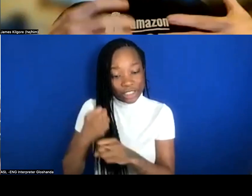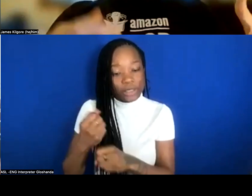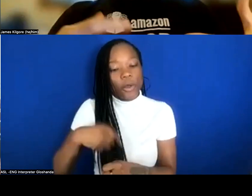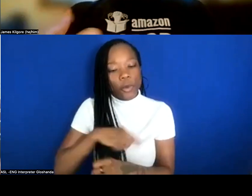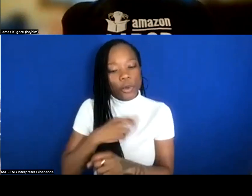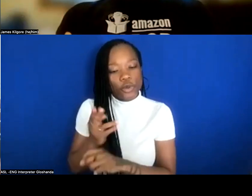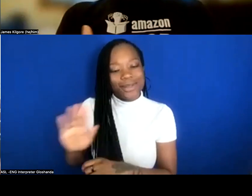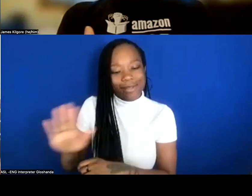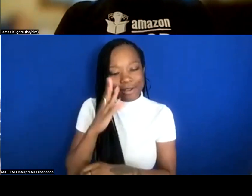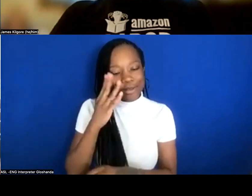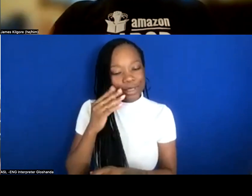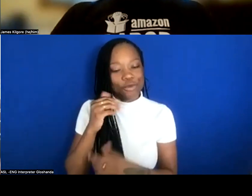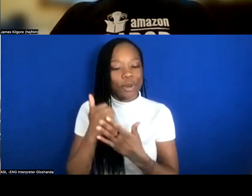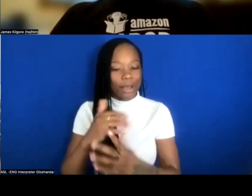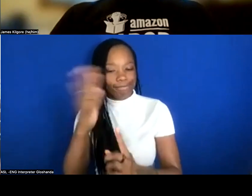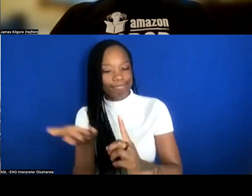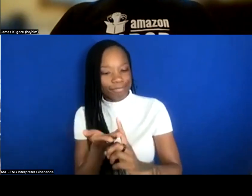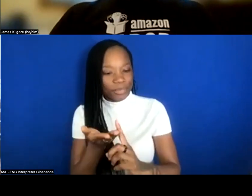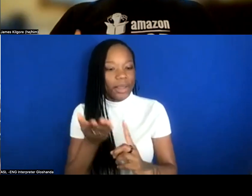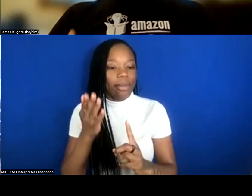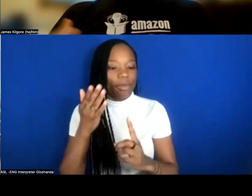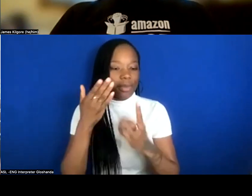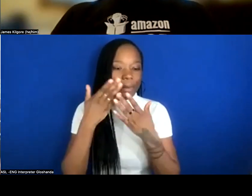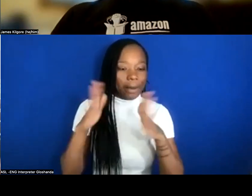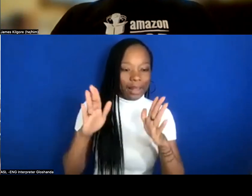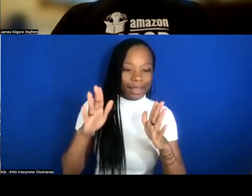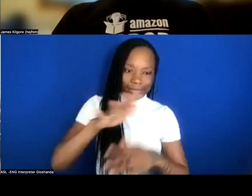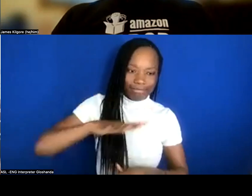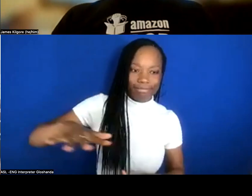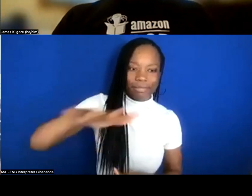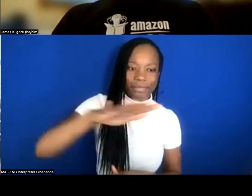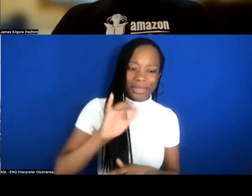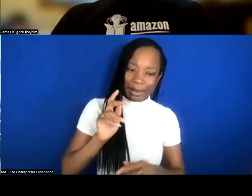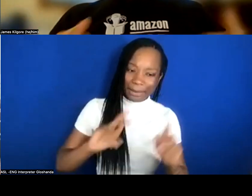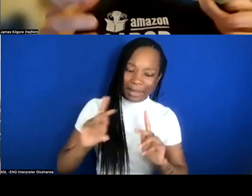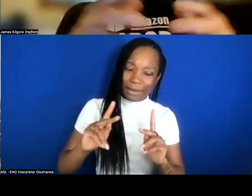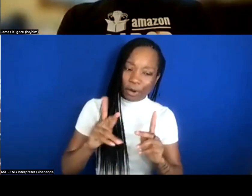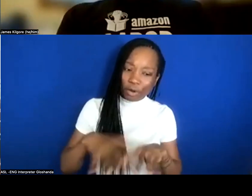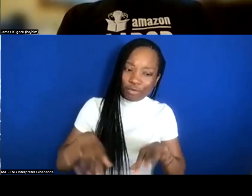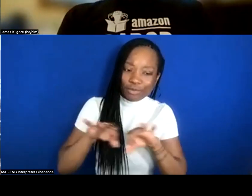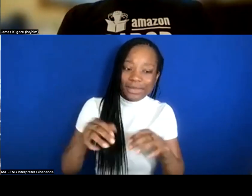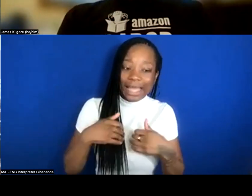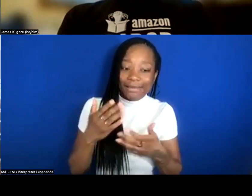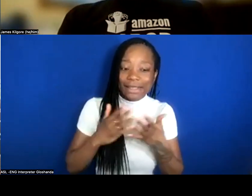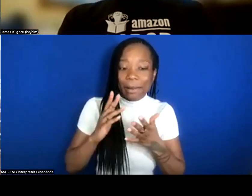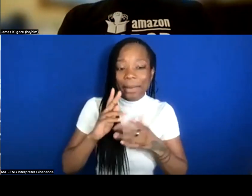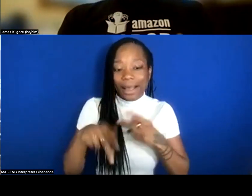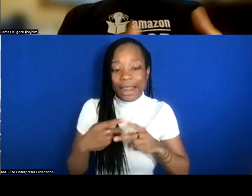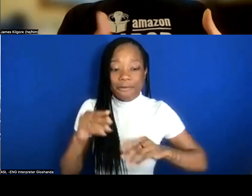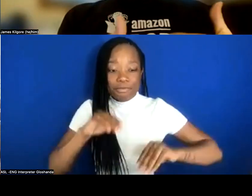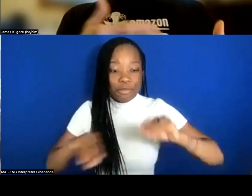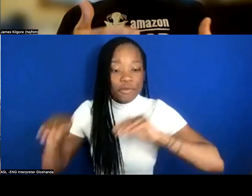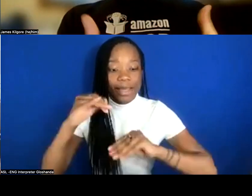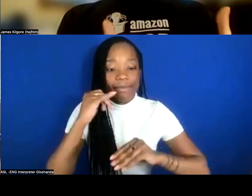to help convince the public that that people deserve to have some kind of movement if they were going to be on an electronic